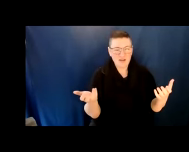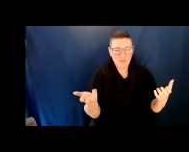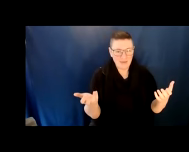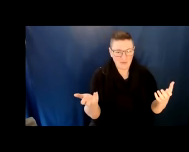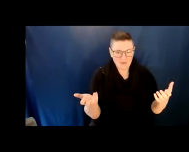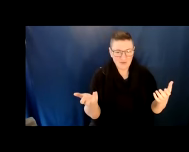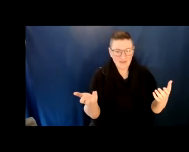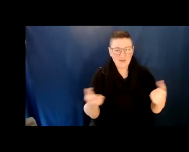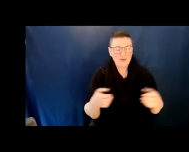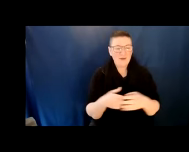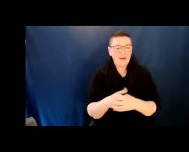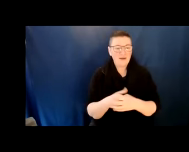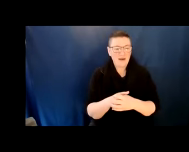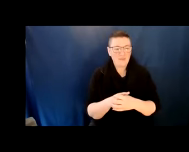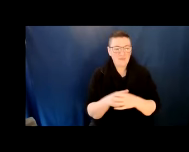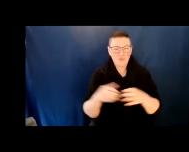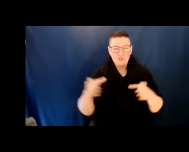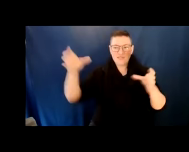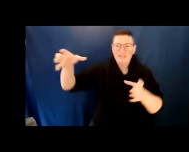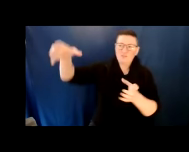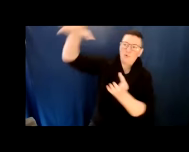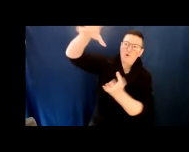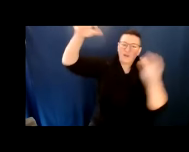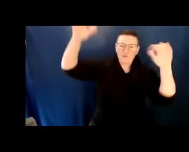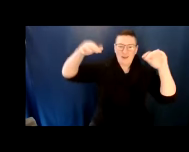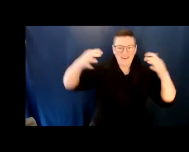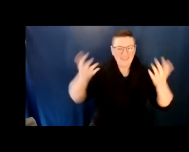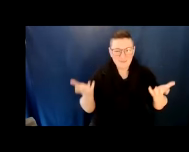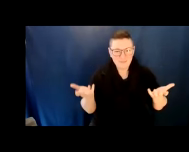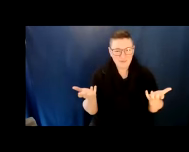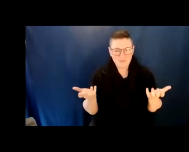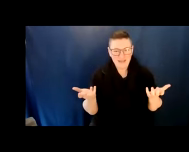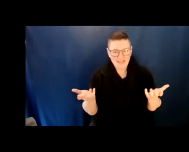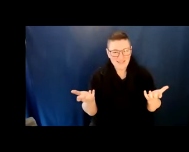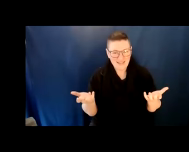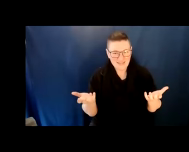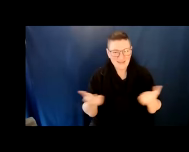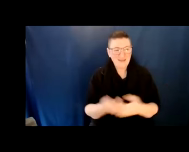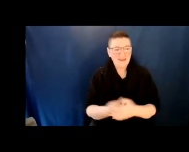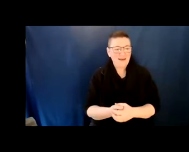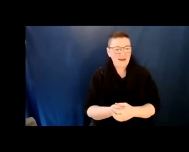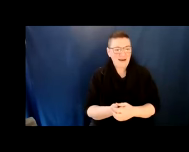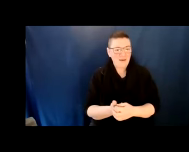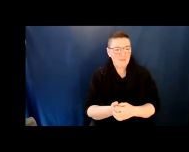they're not compatible. You wouldn't say it's pouring rain. That wouldn't make any sense.